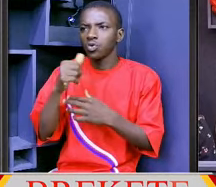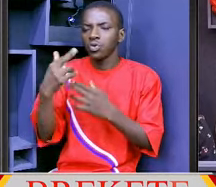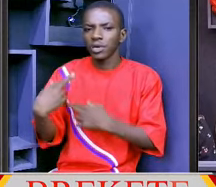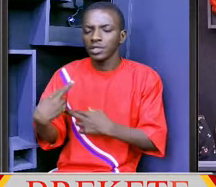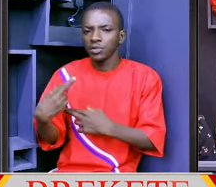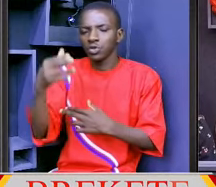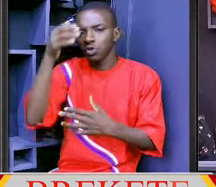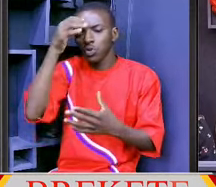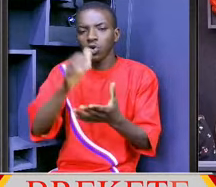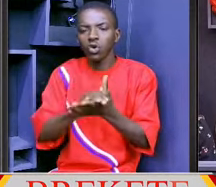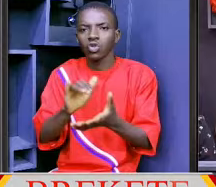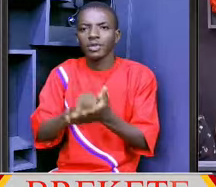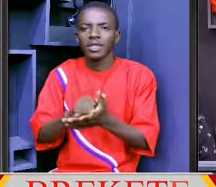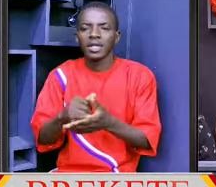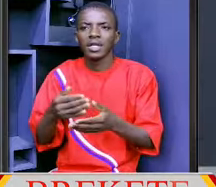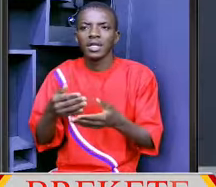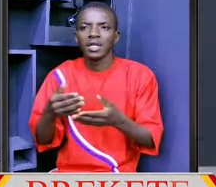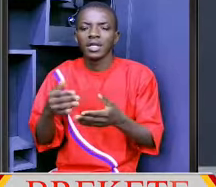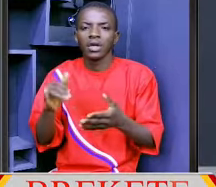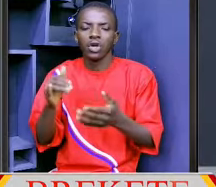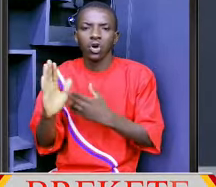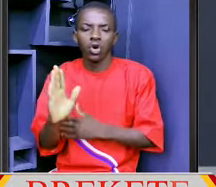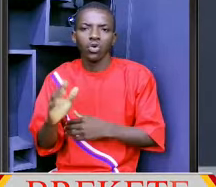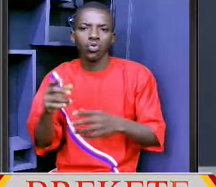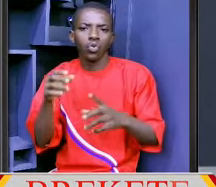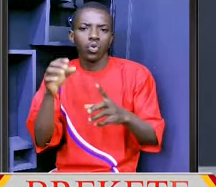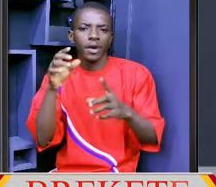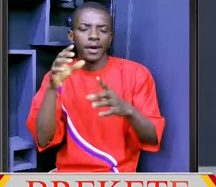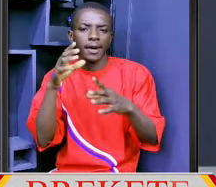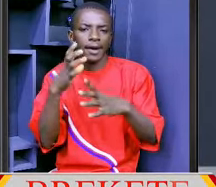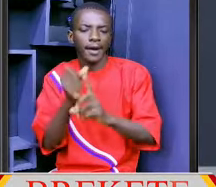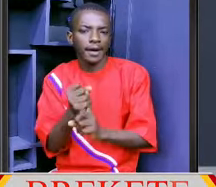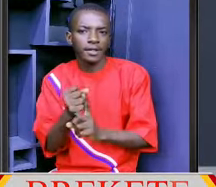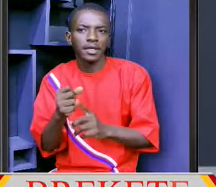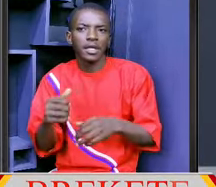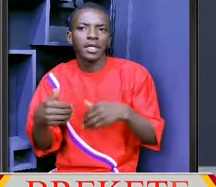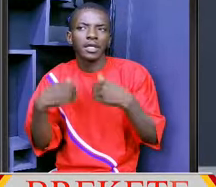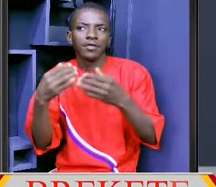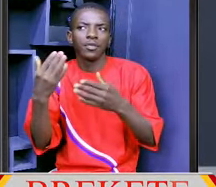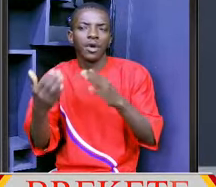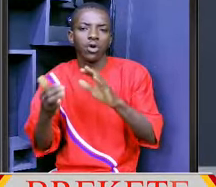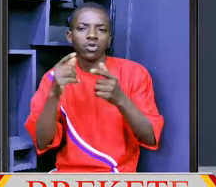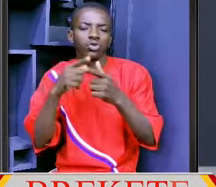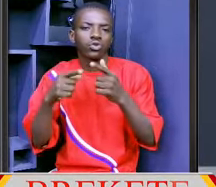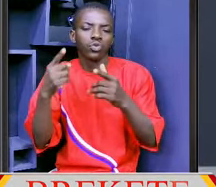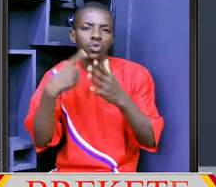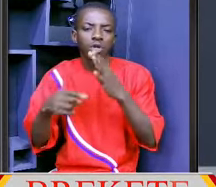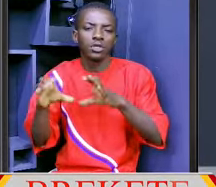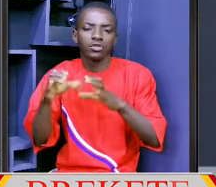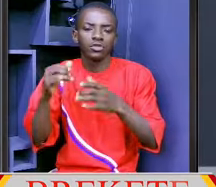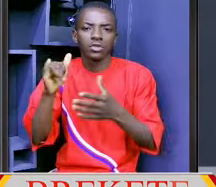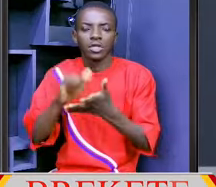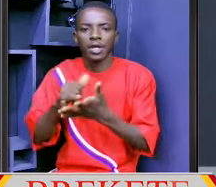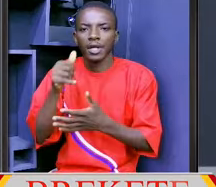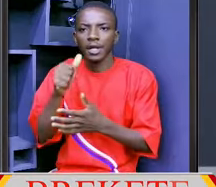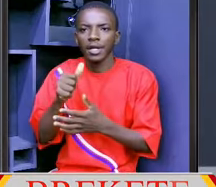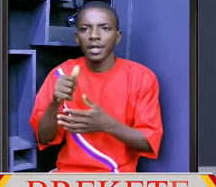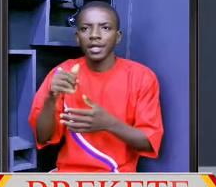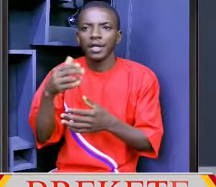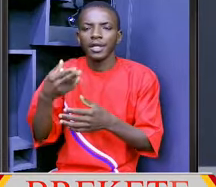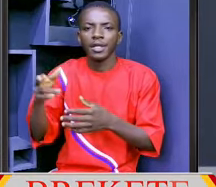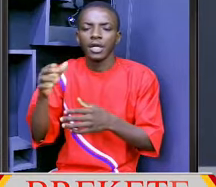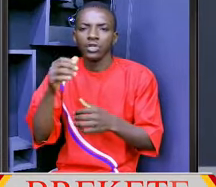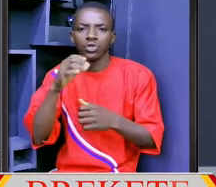husband, where God they go locate them and give them according to what they do that girl, their children go